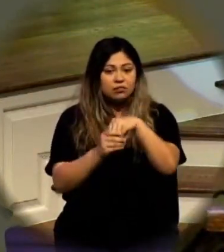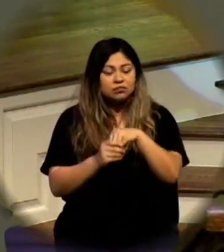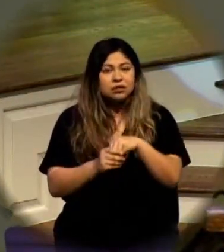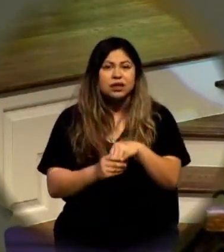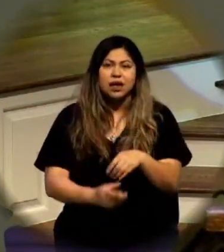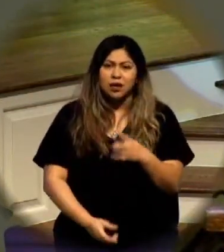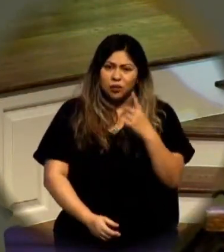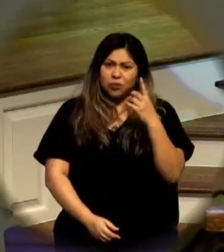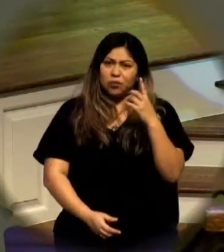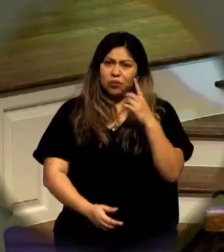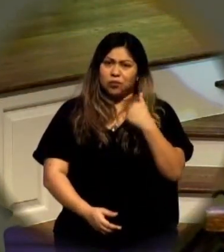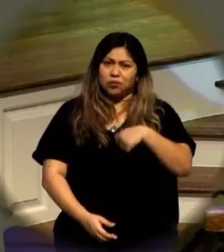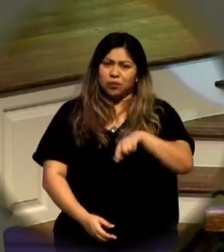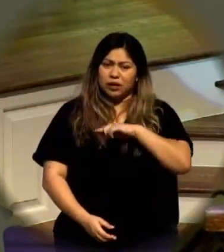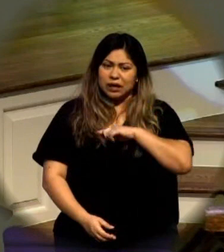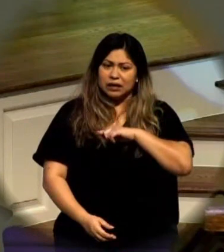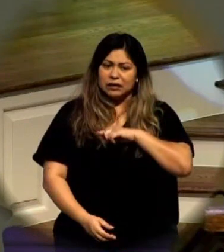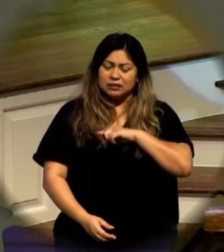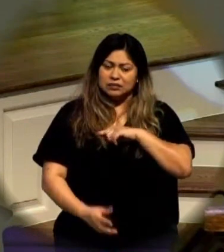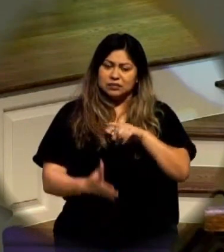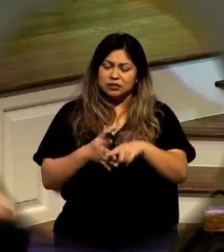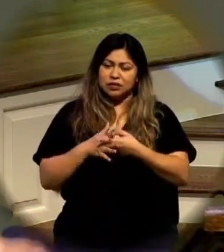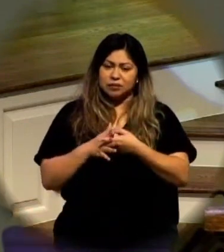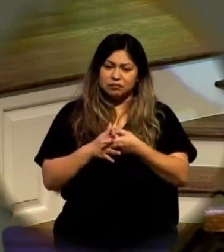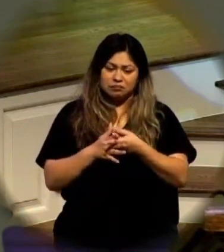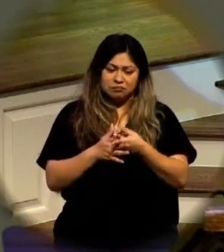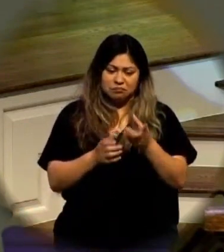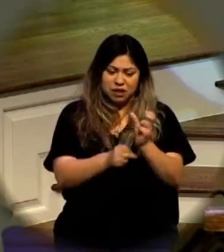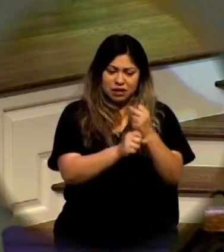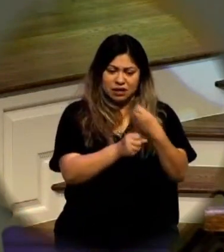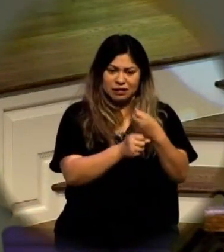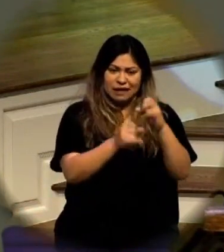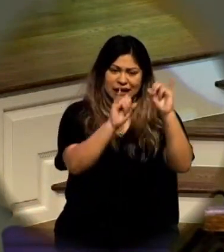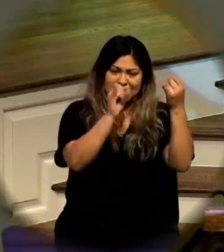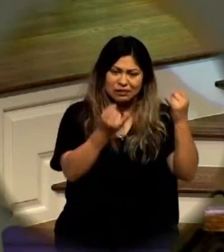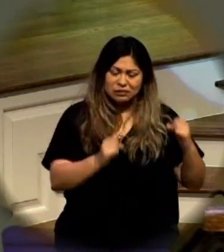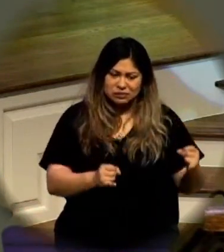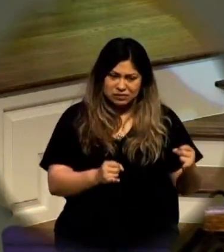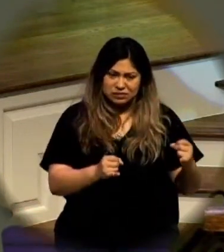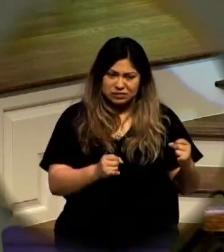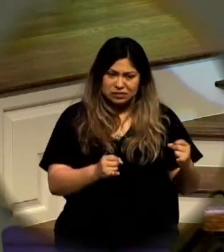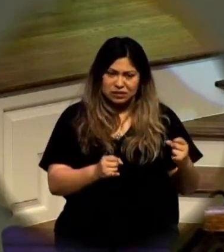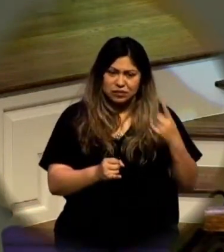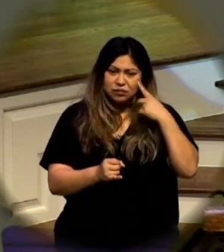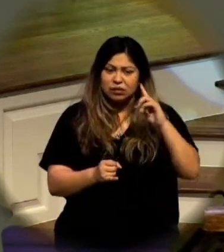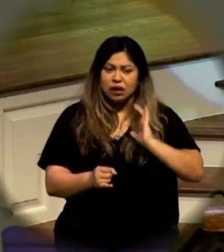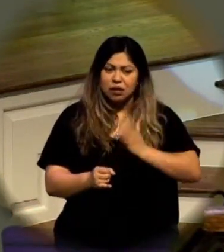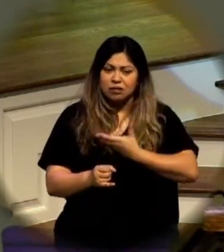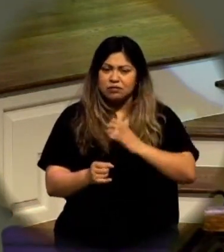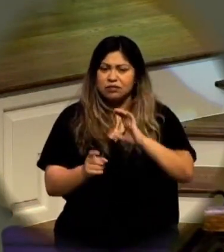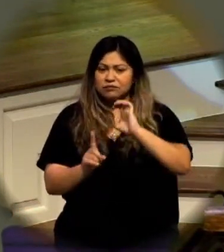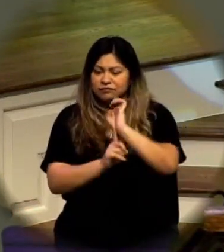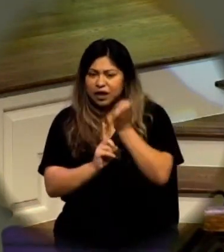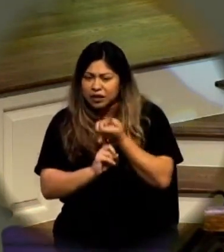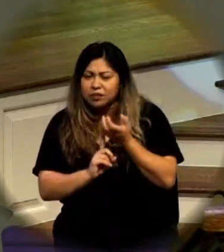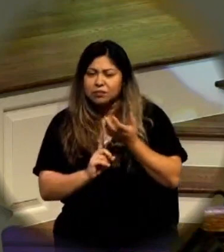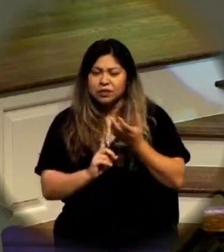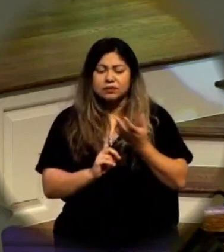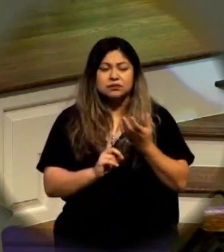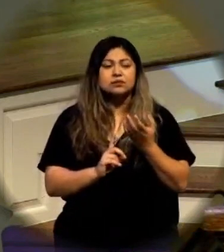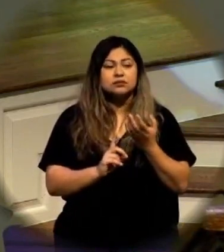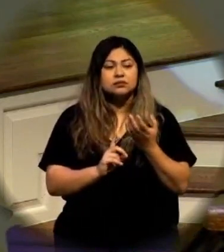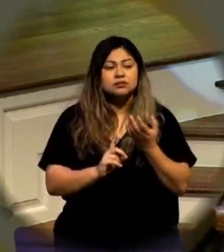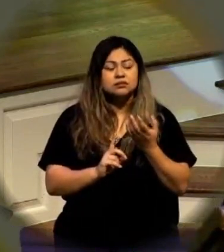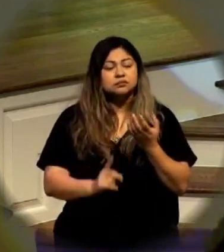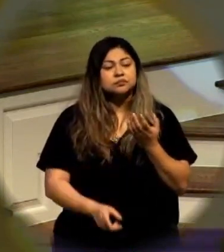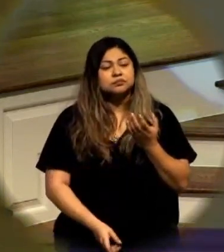of really our, not just our own abilities, but our own perfect environment. If you are a perfectionist and you are wanting to do things